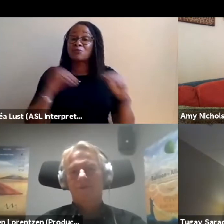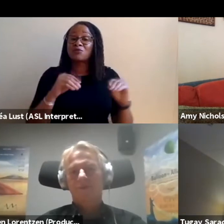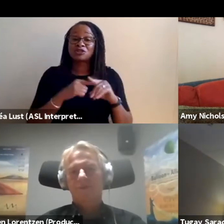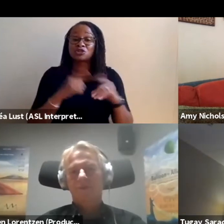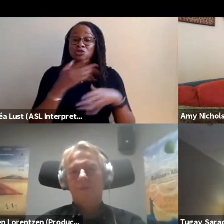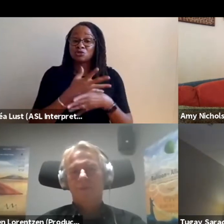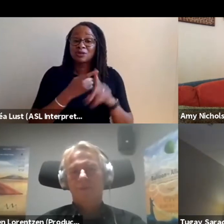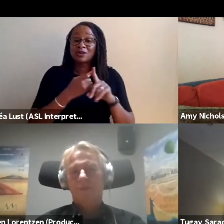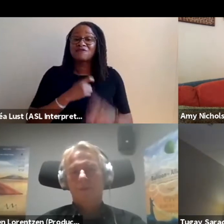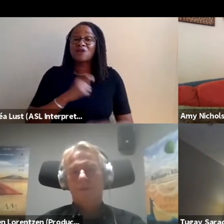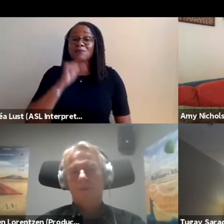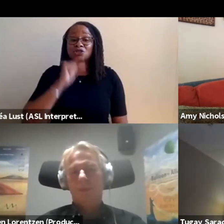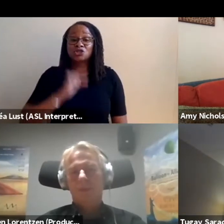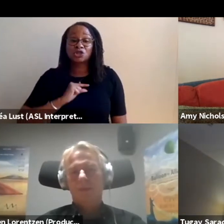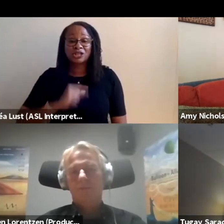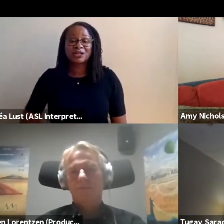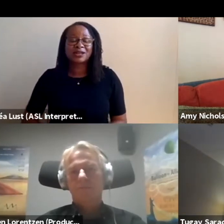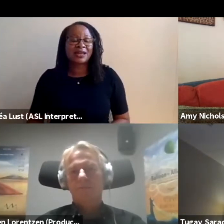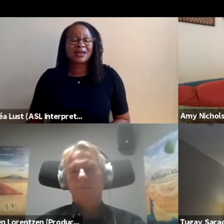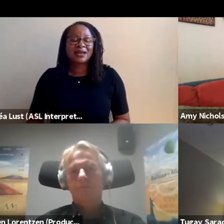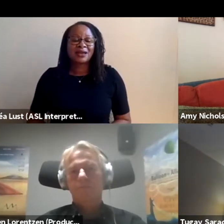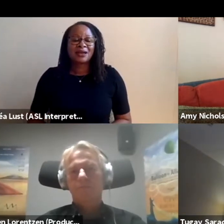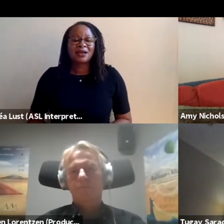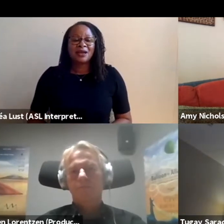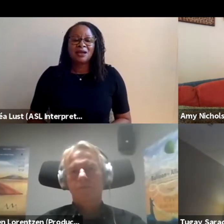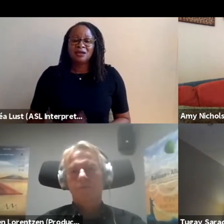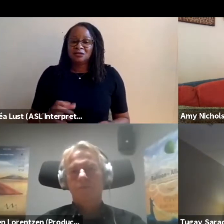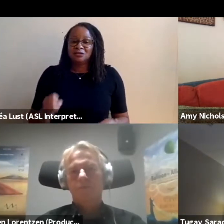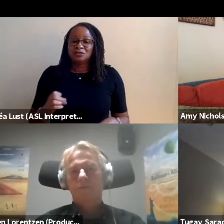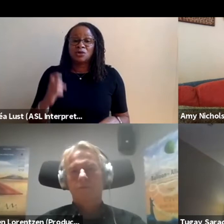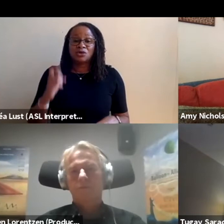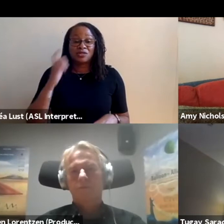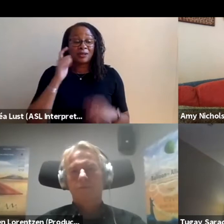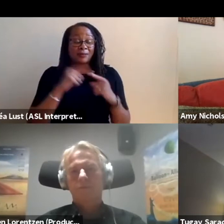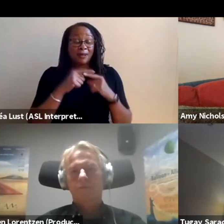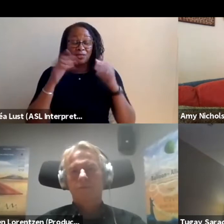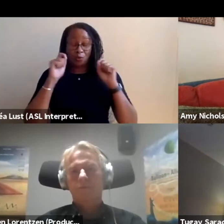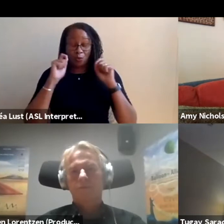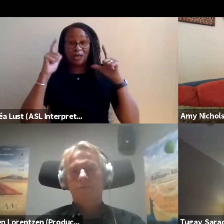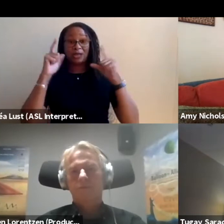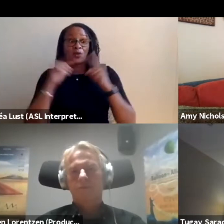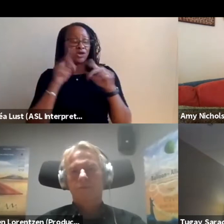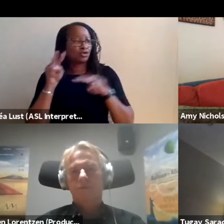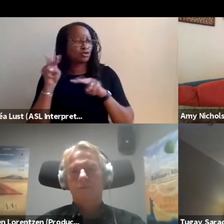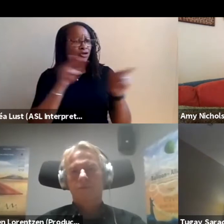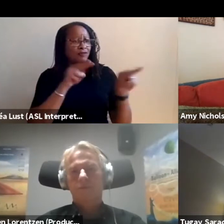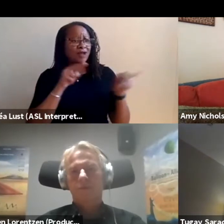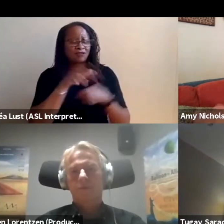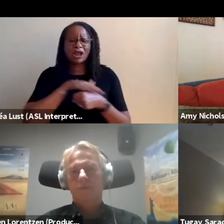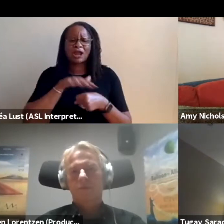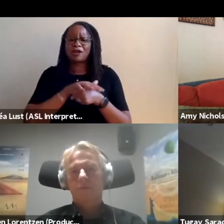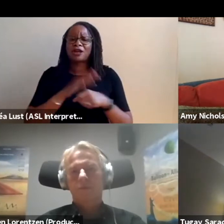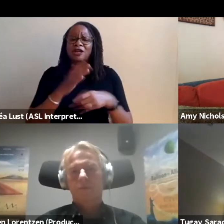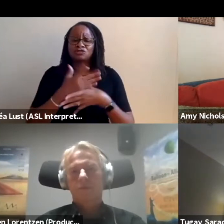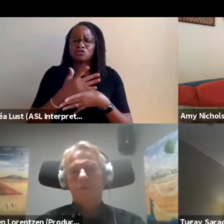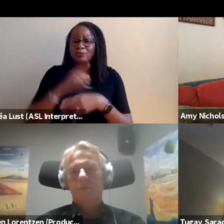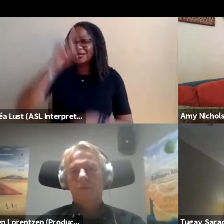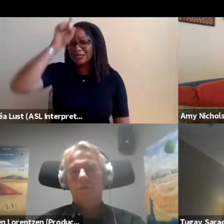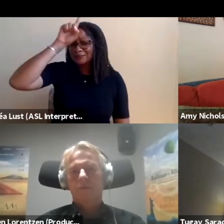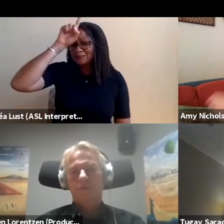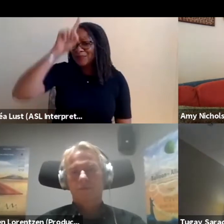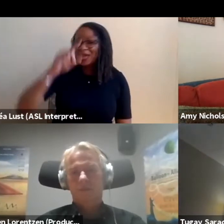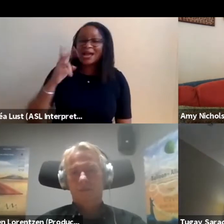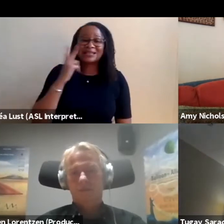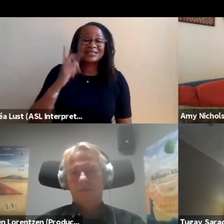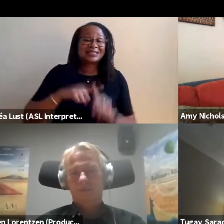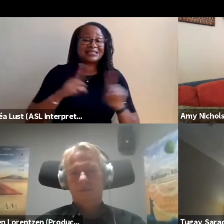talk about kind of awakening when you're looking around your neighborhood in Germany and kind of thinking like, I see these differences now between girls and boys, between girls